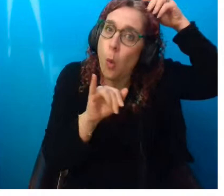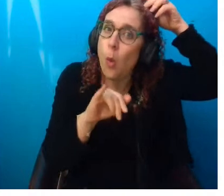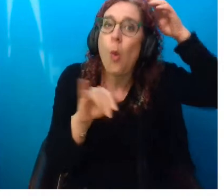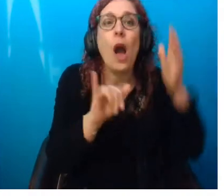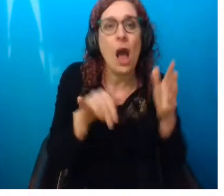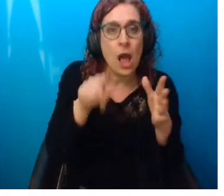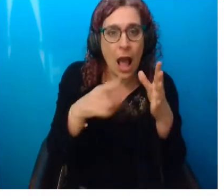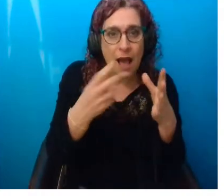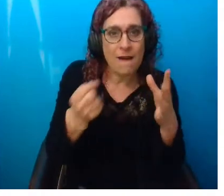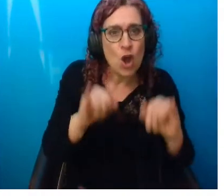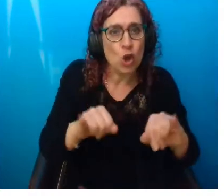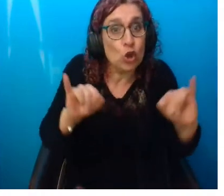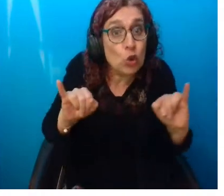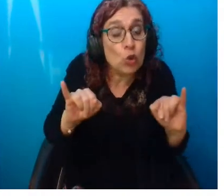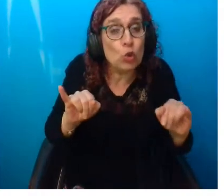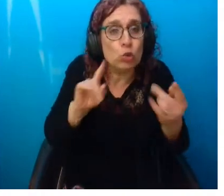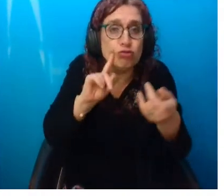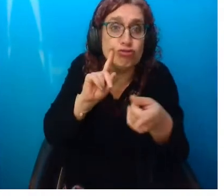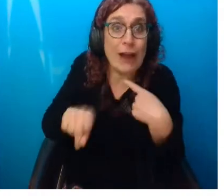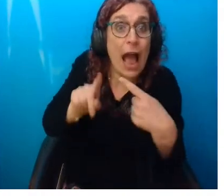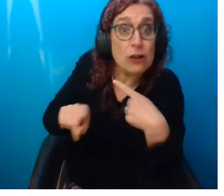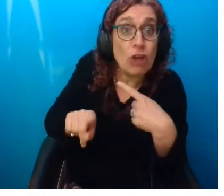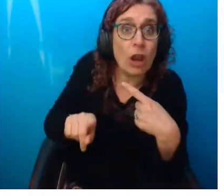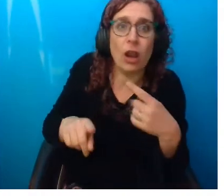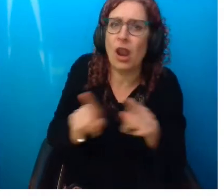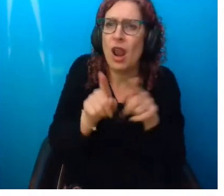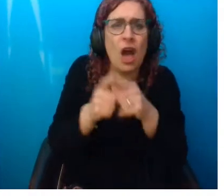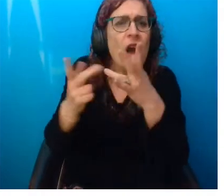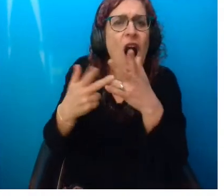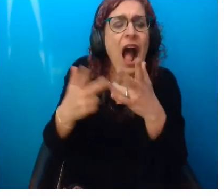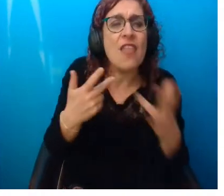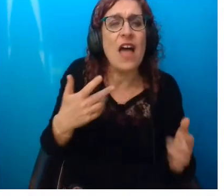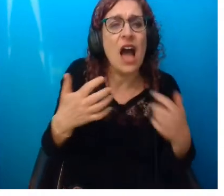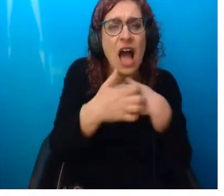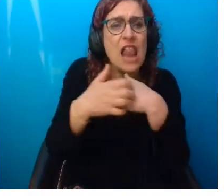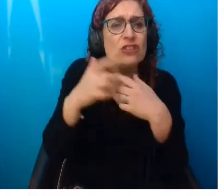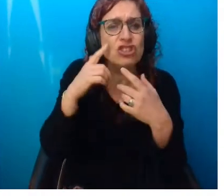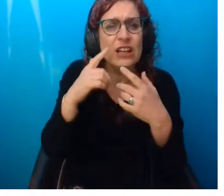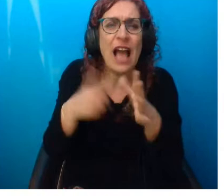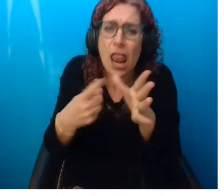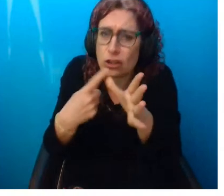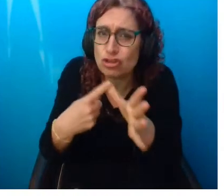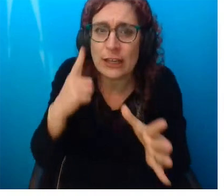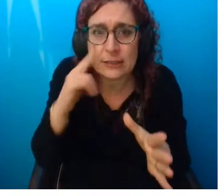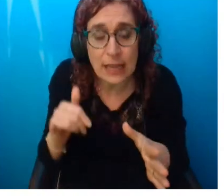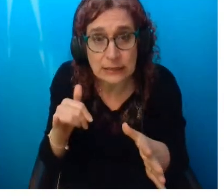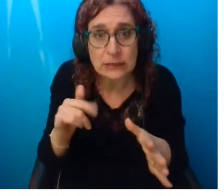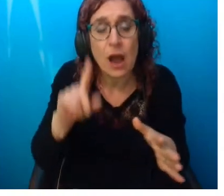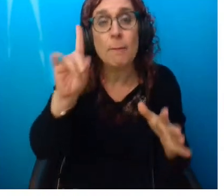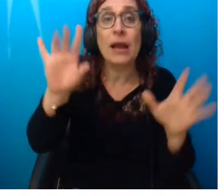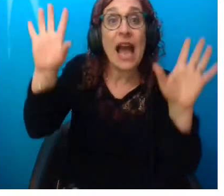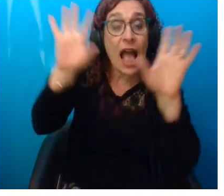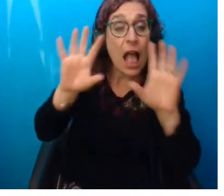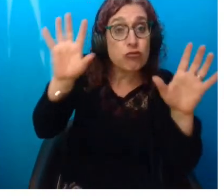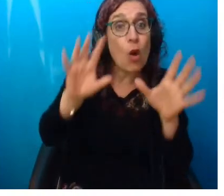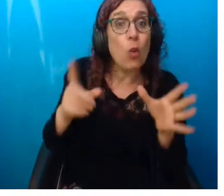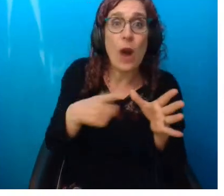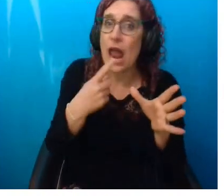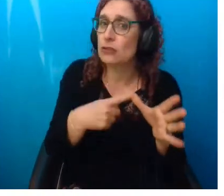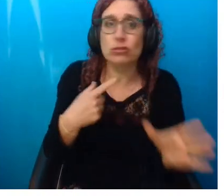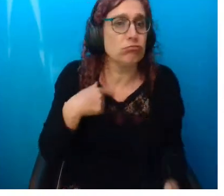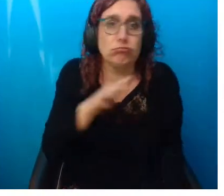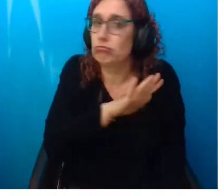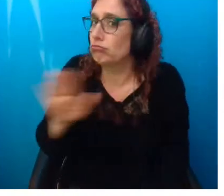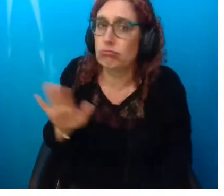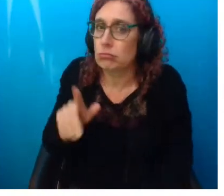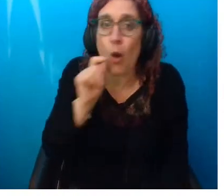reaction like any other allergy test. And for aeroallergy, I would not do that in the context of atopic